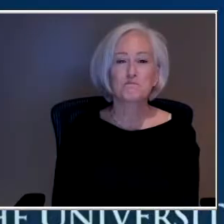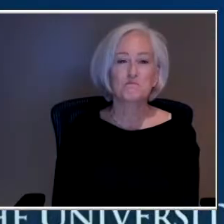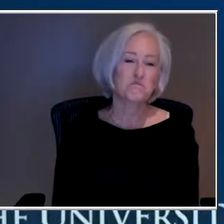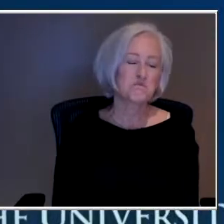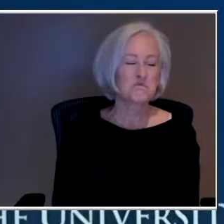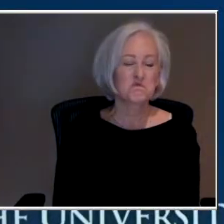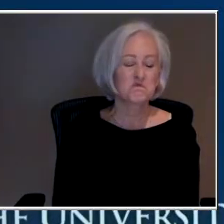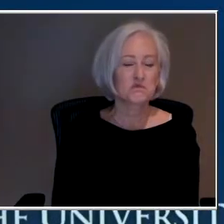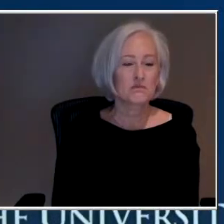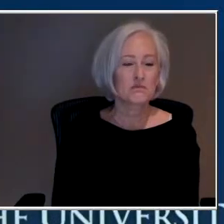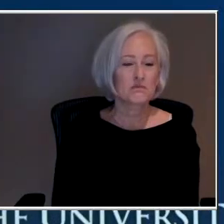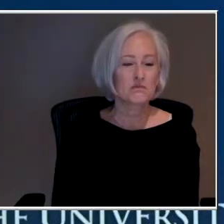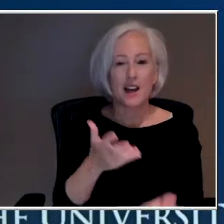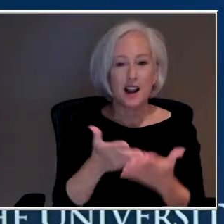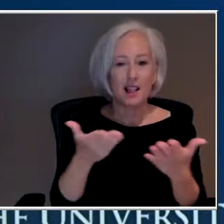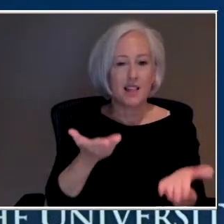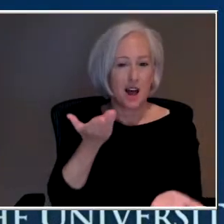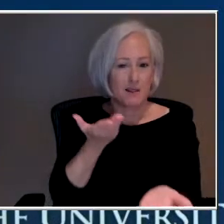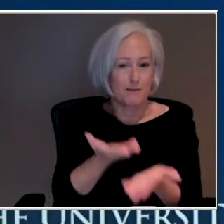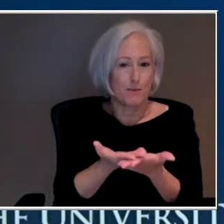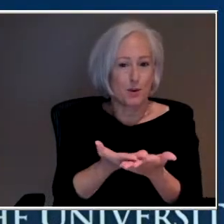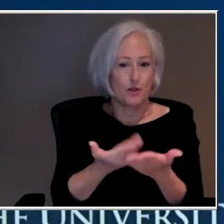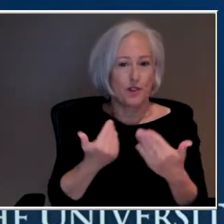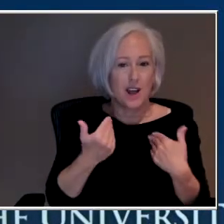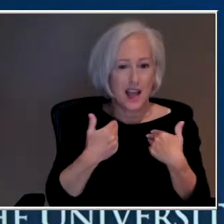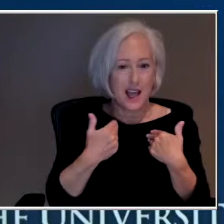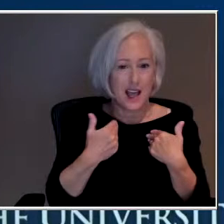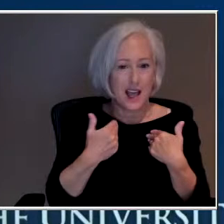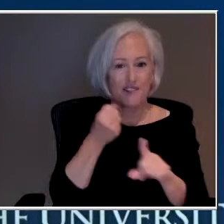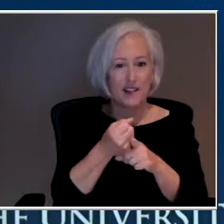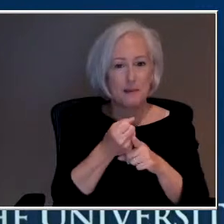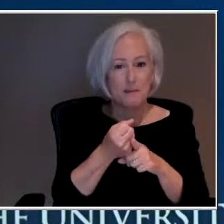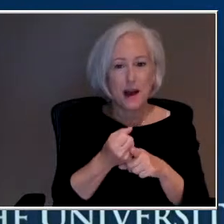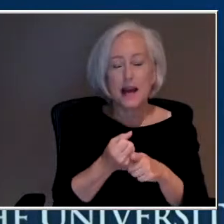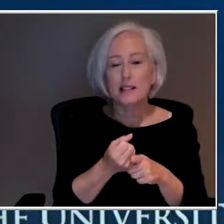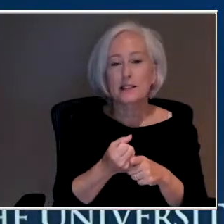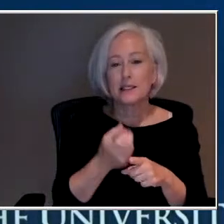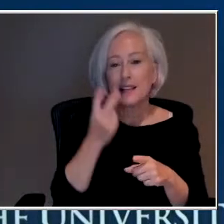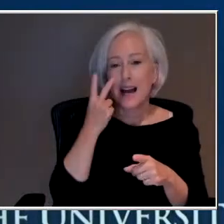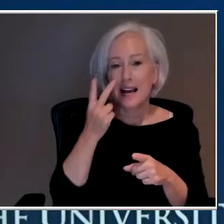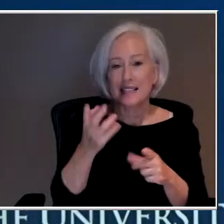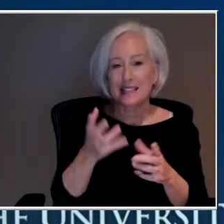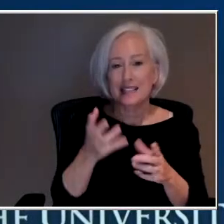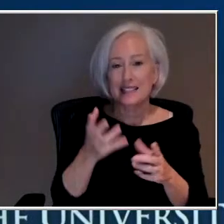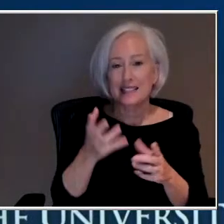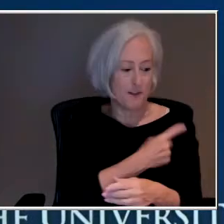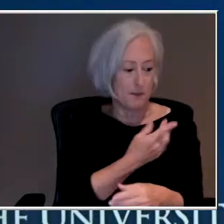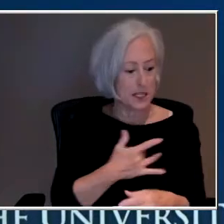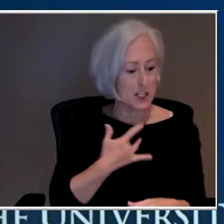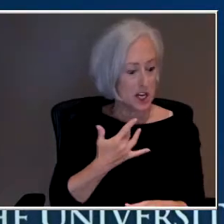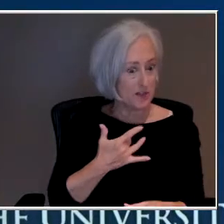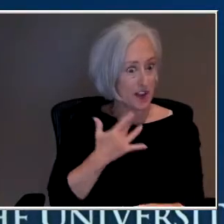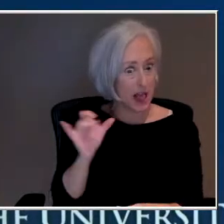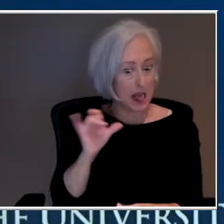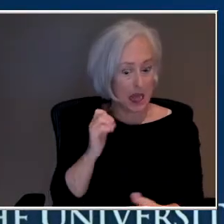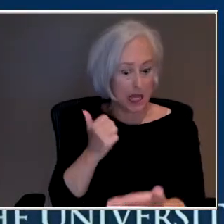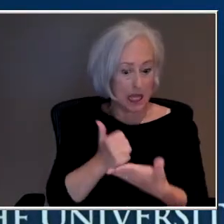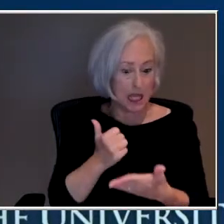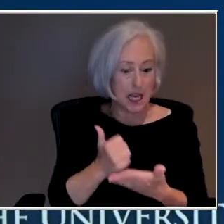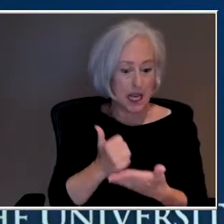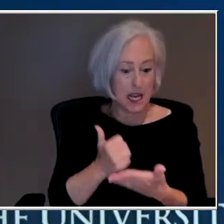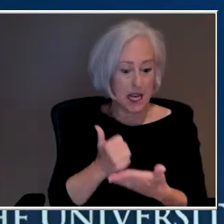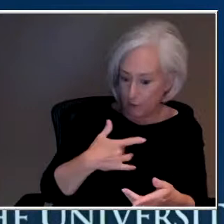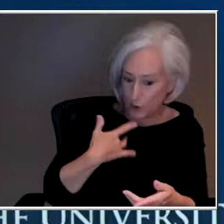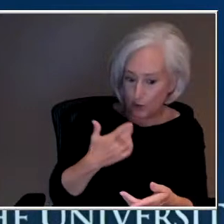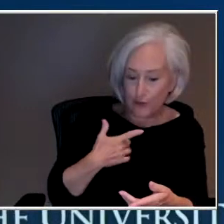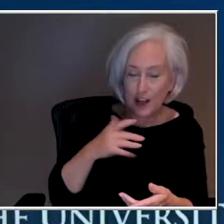really proving that it has a lot of benefit. I would say I have a lot of patients that feel like it helps them. And so my recommendation is if you feel like it helps